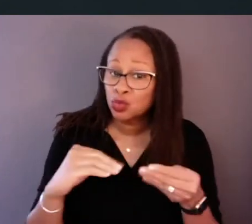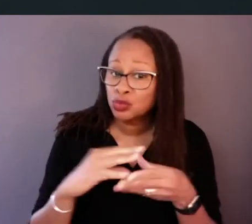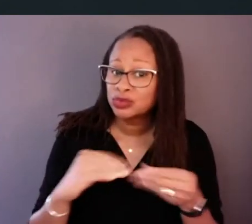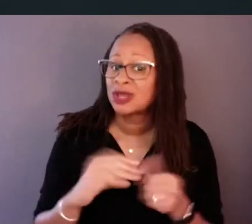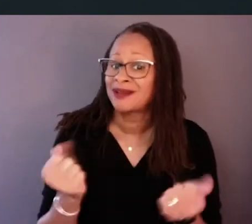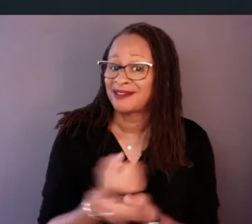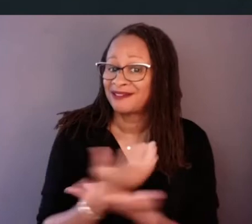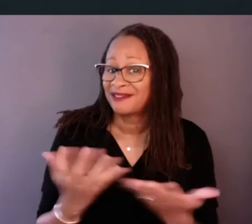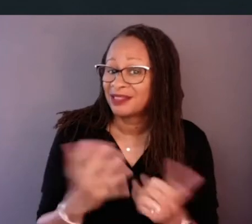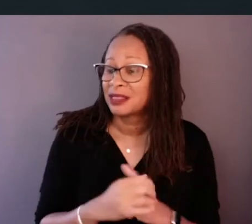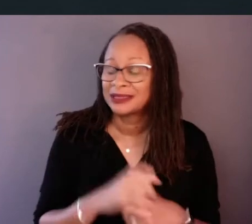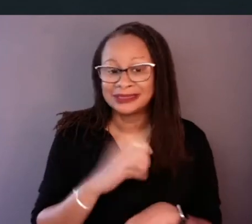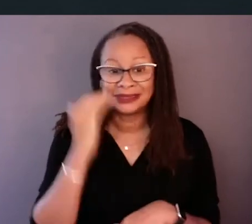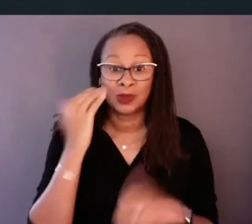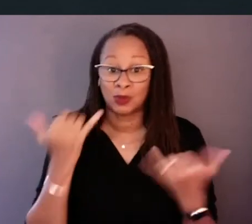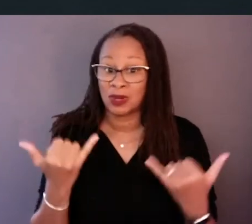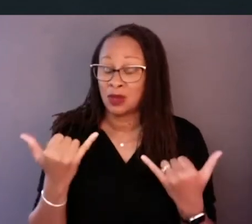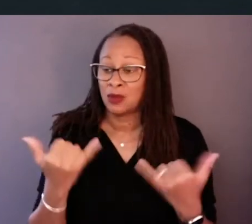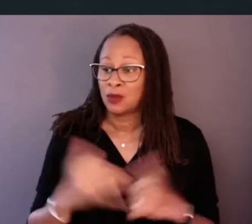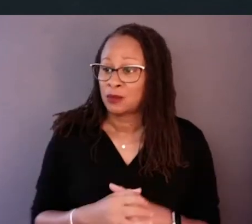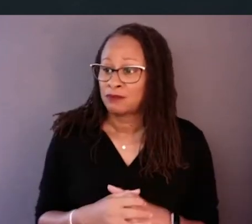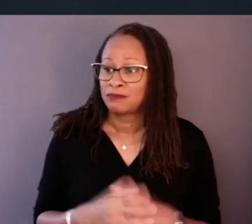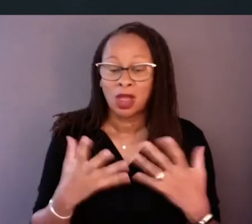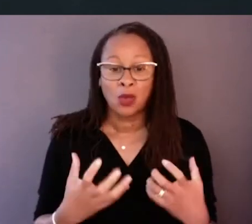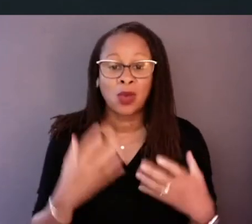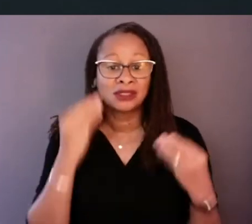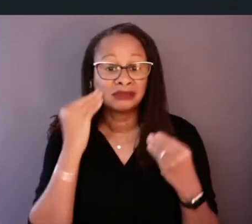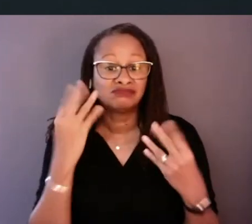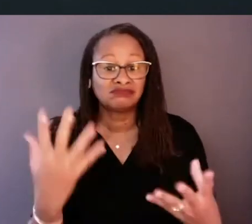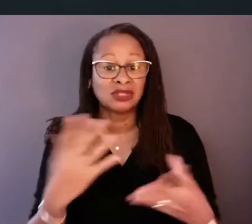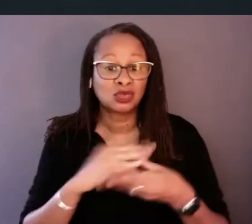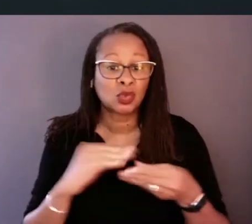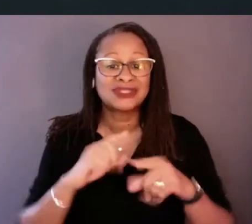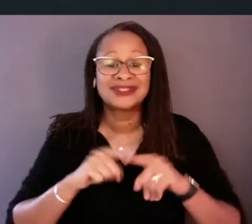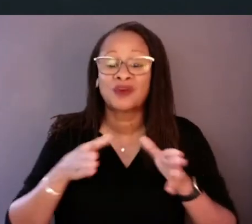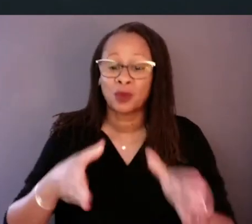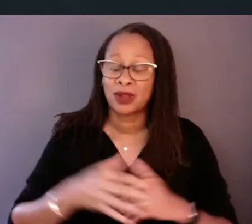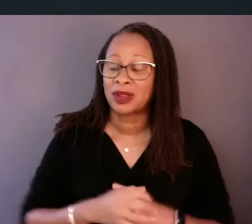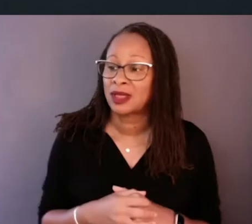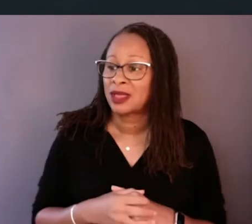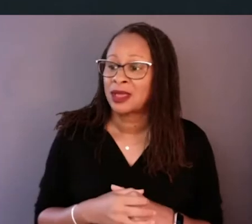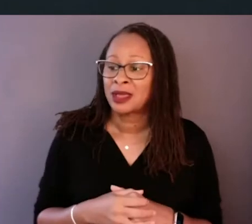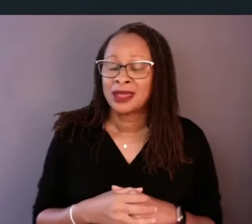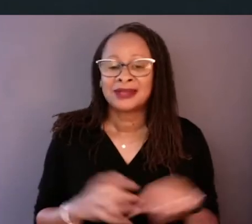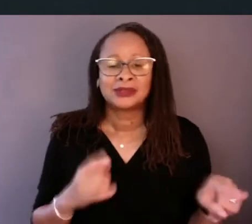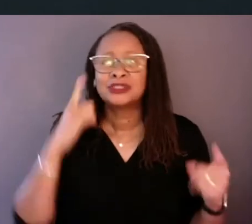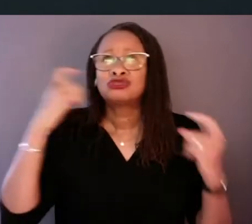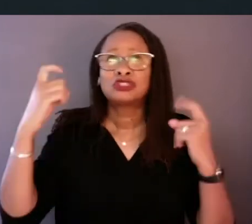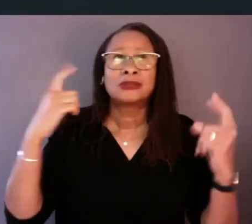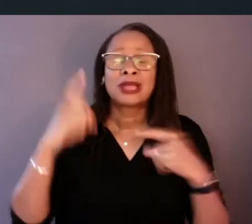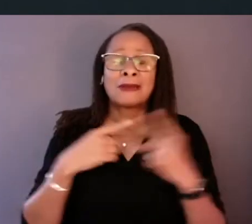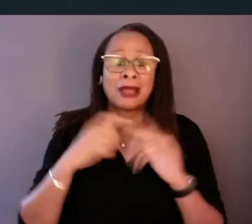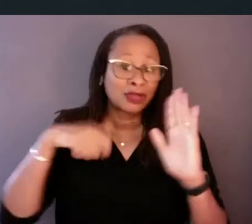everything that they know nowadays, but I want to tell stories in a different way, you know? And so he was always dreaming about cameras